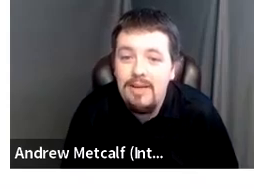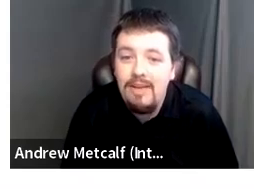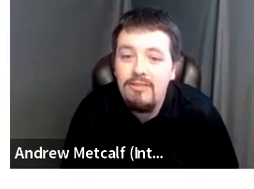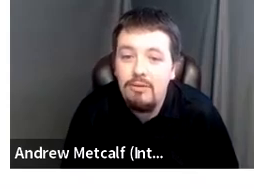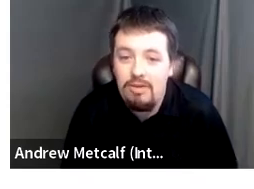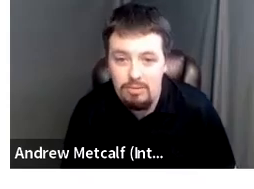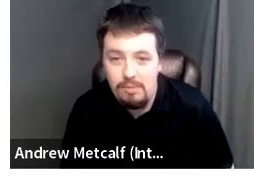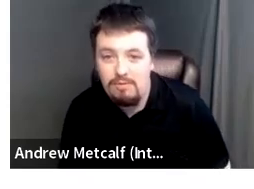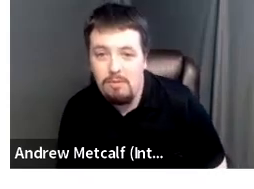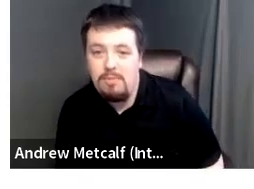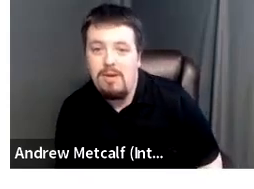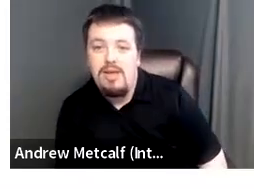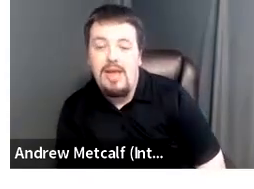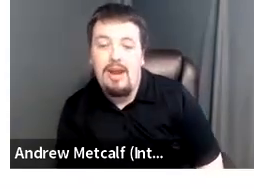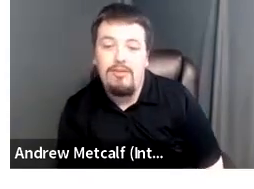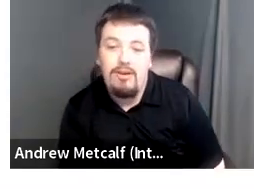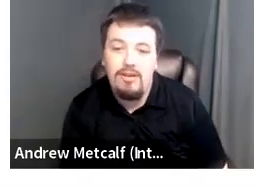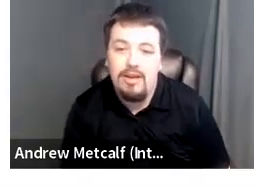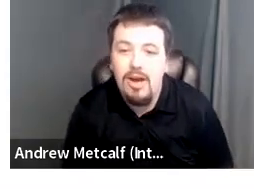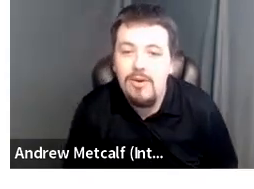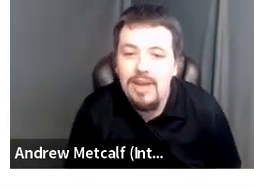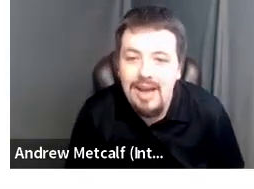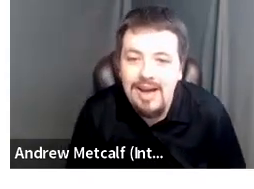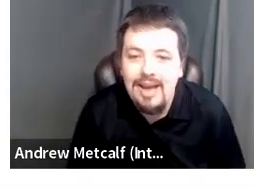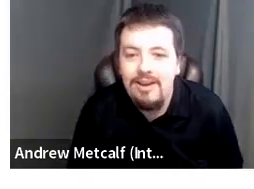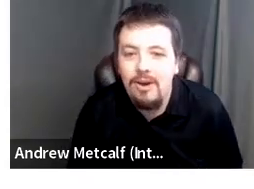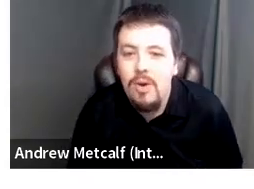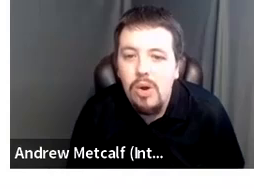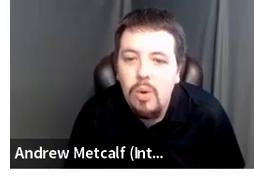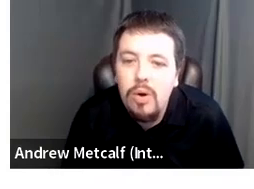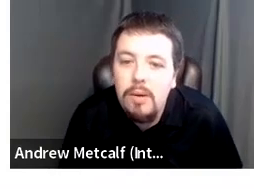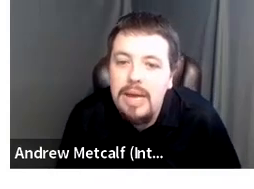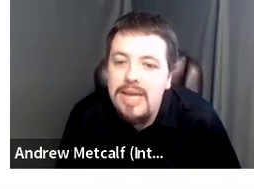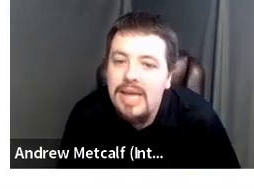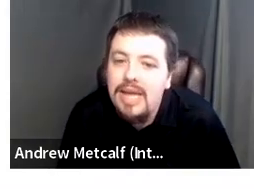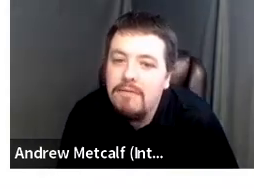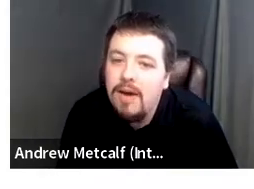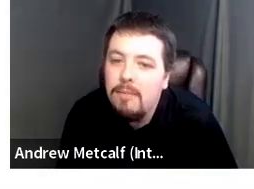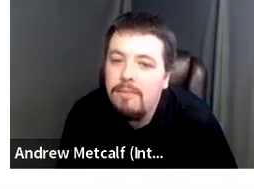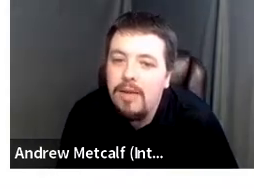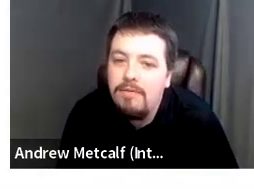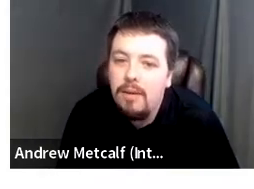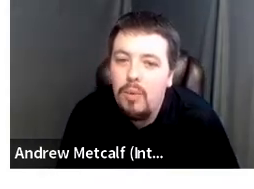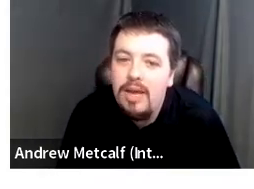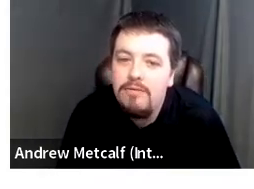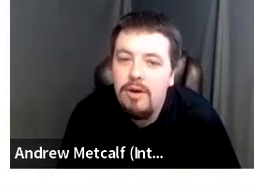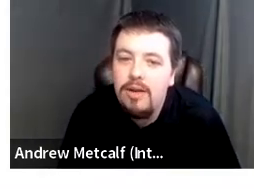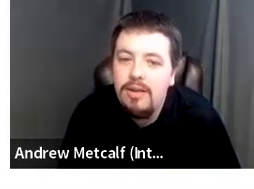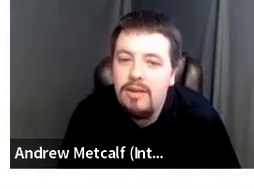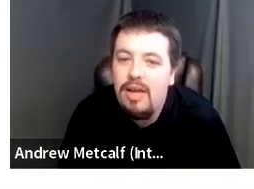tap. That's just sort of the proper form. And I'll turn and look. Oh, okay, hi, Or maybe if I'm